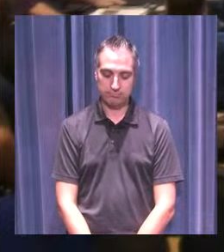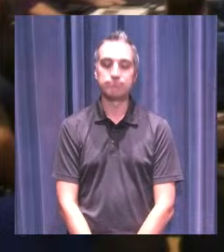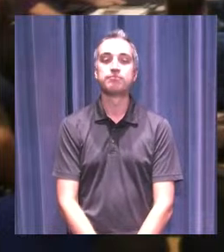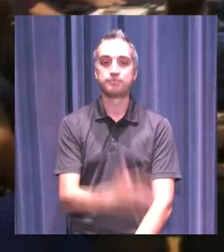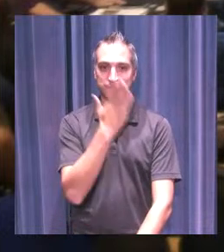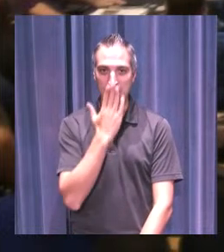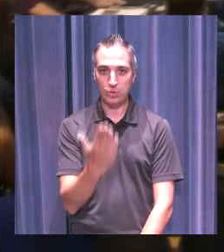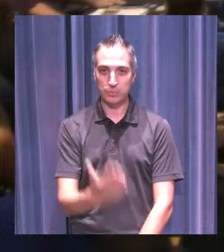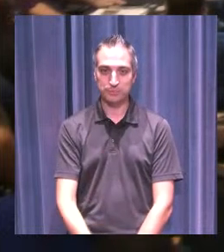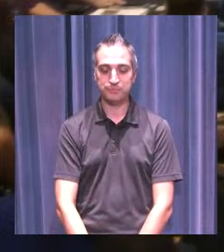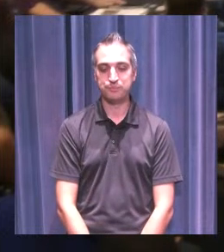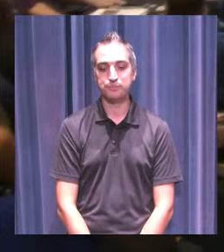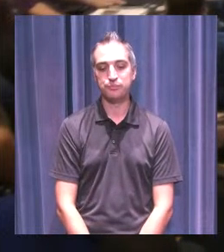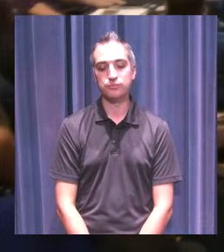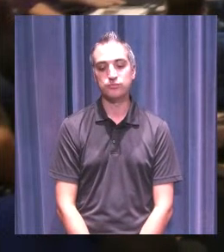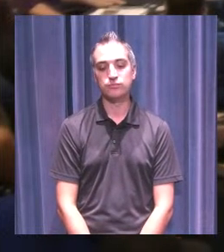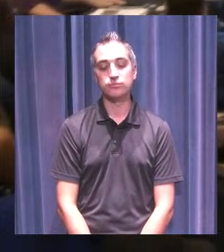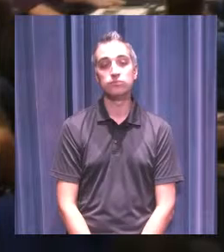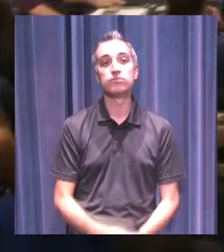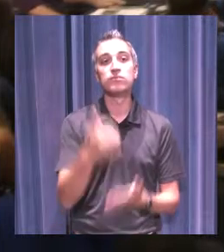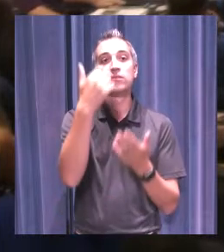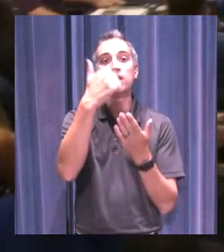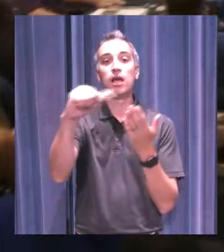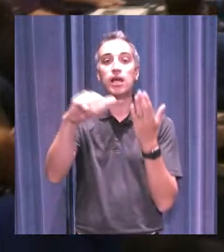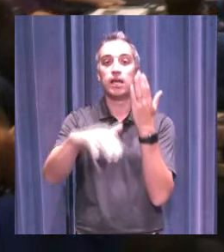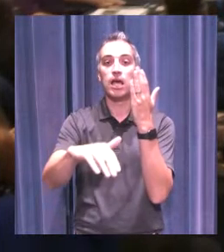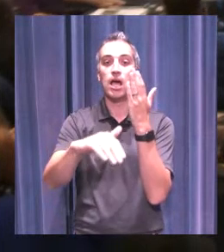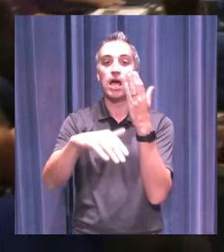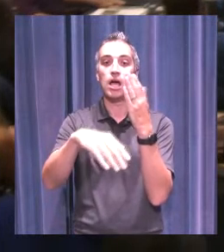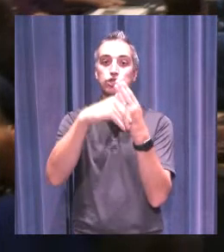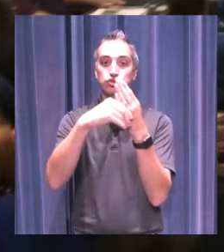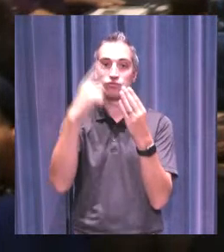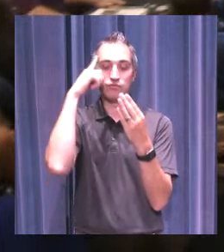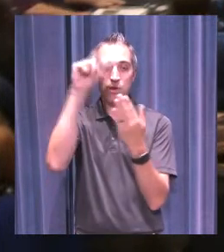Thank you. Are there any additions to the agenda?